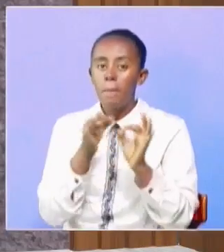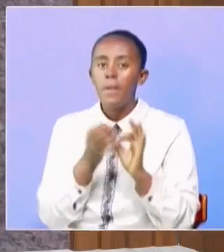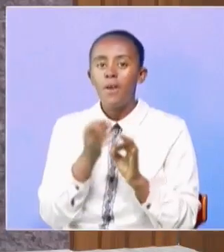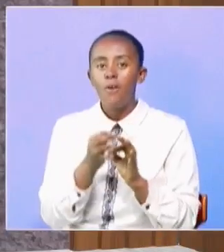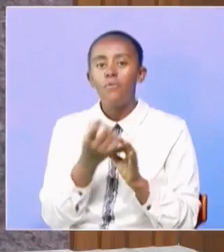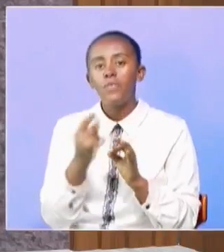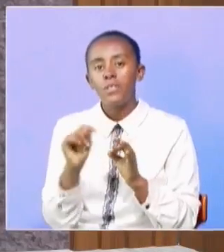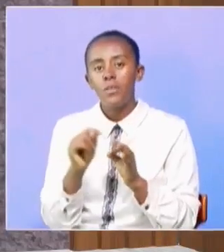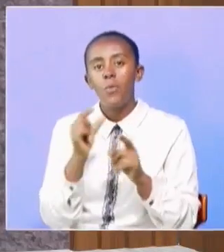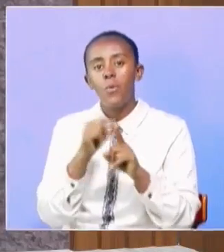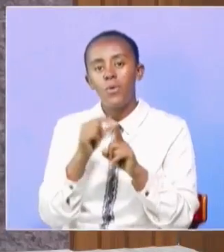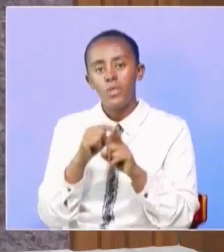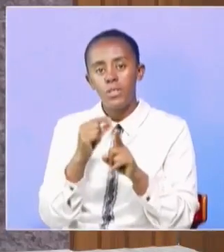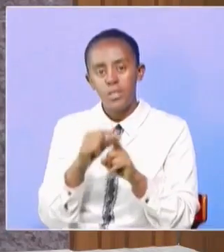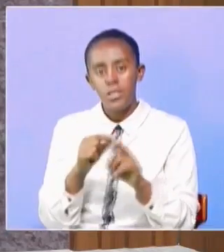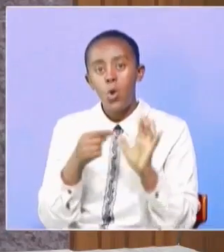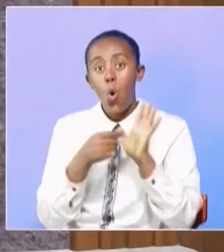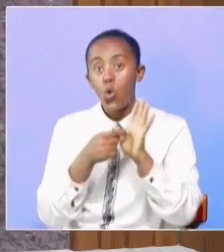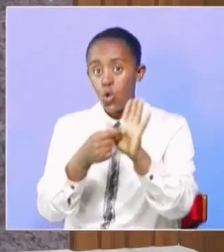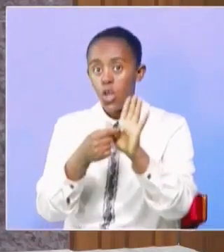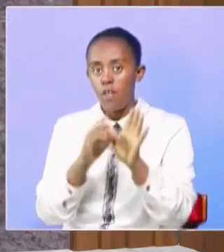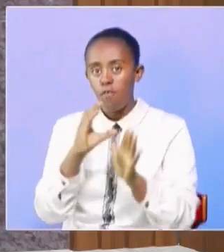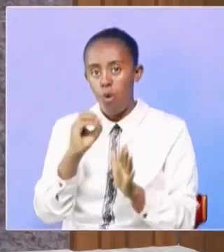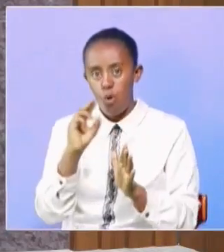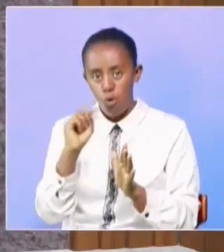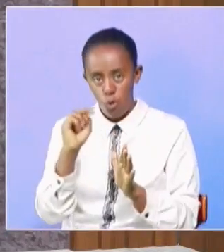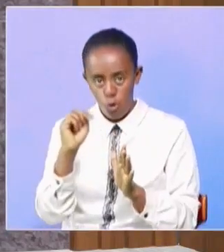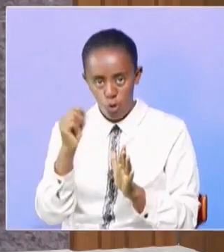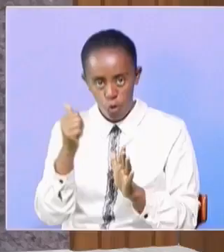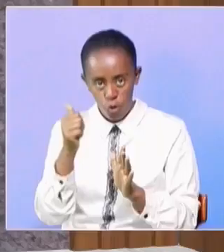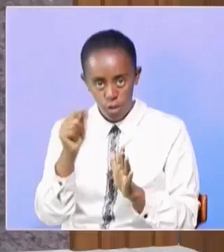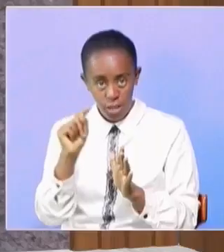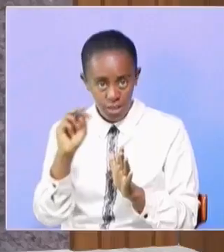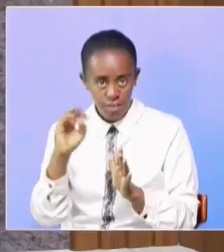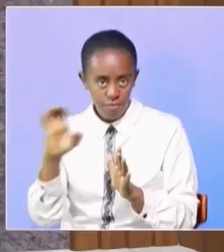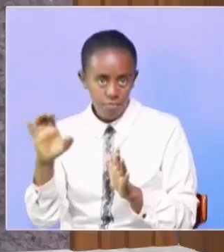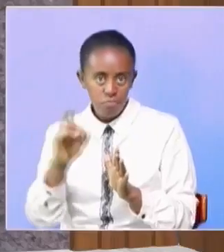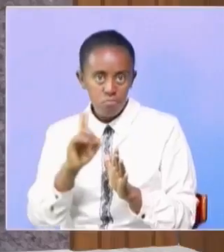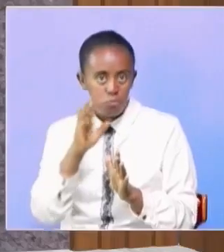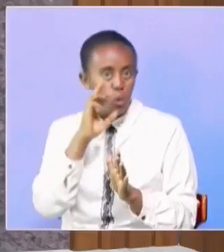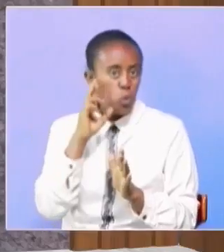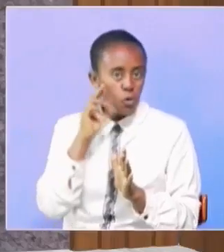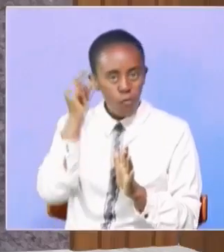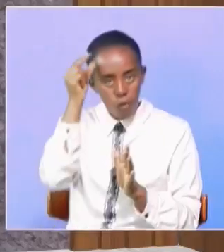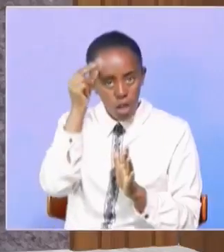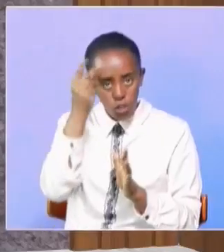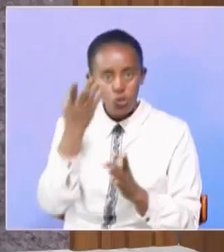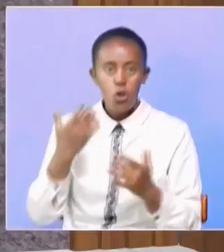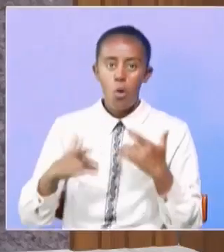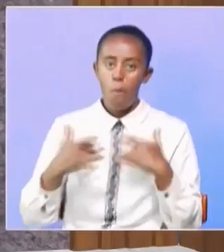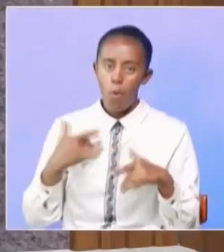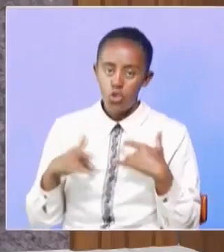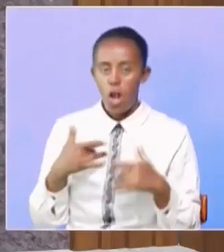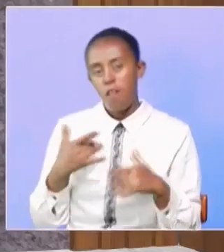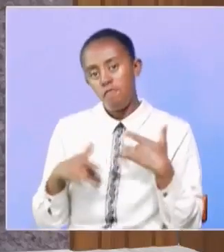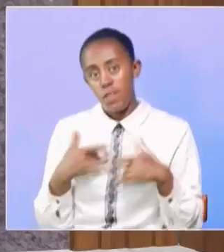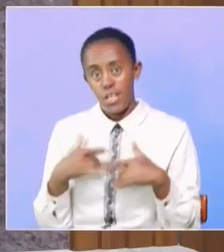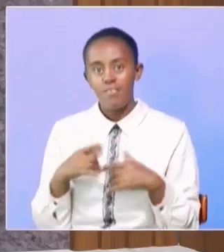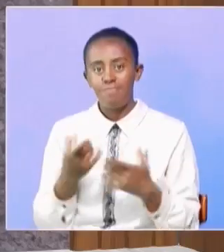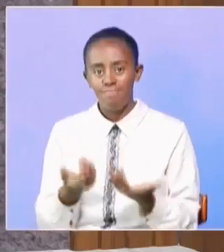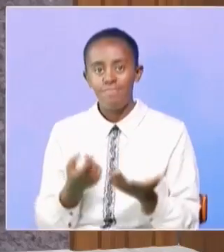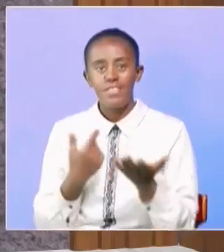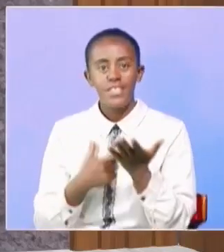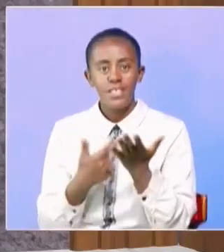the words in connotative synonyms differs because of cultural and emotional feelings.